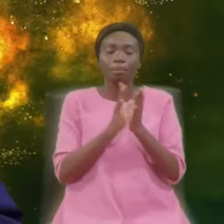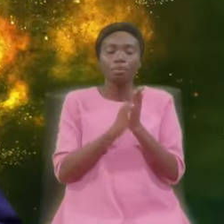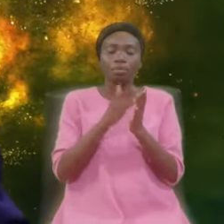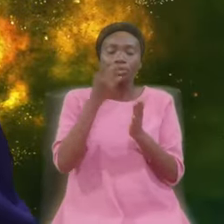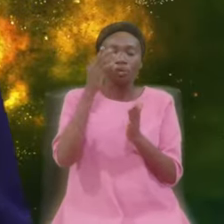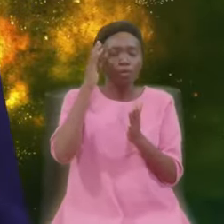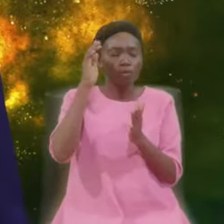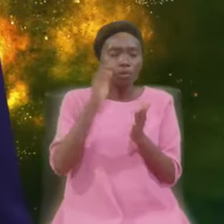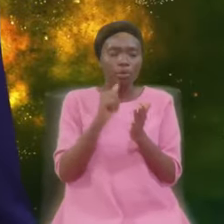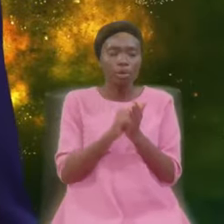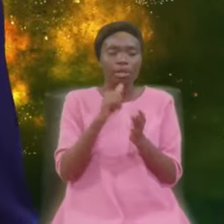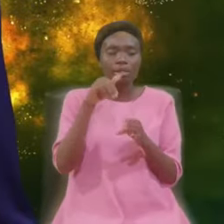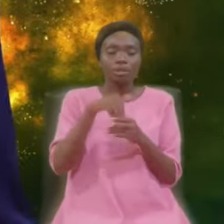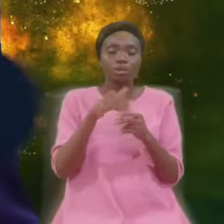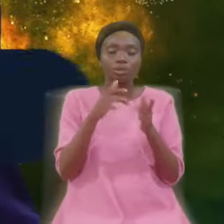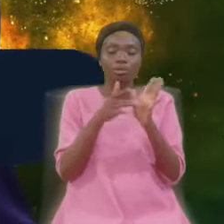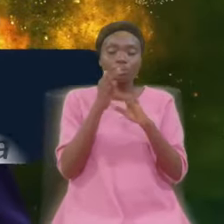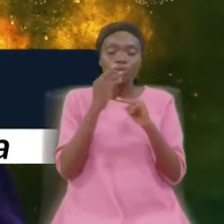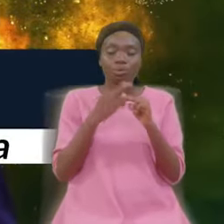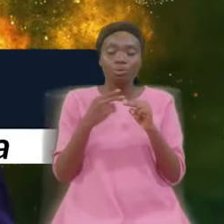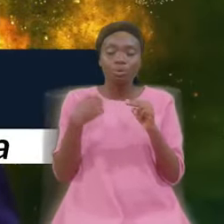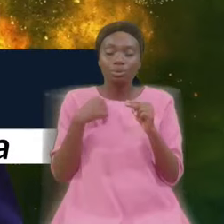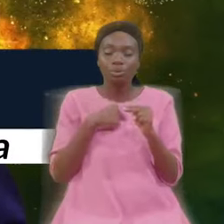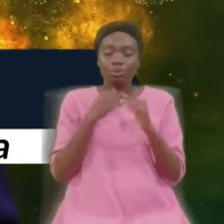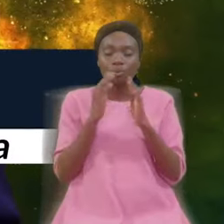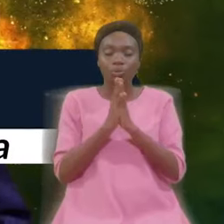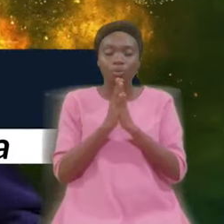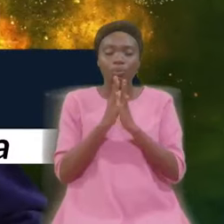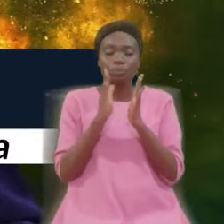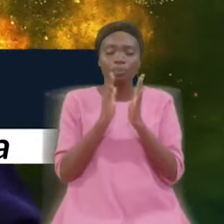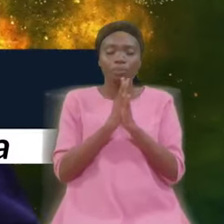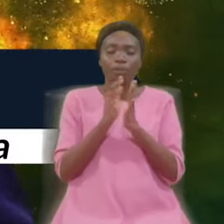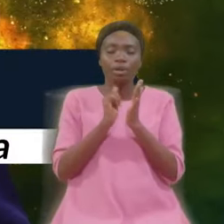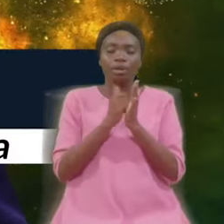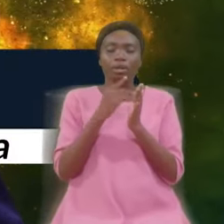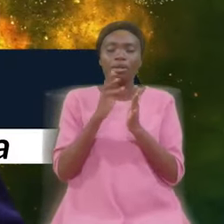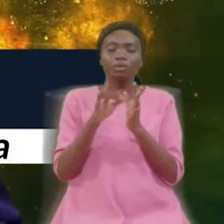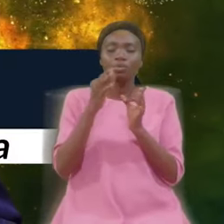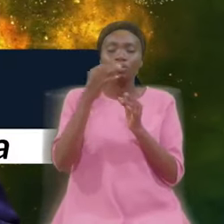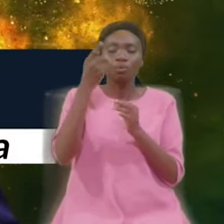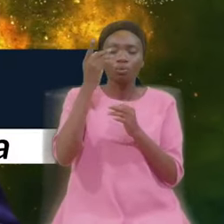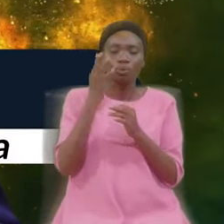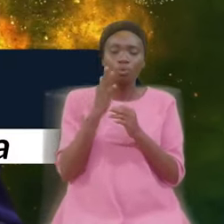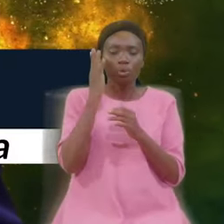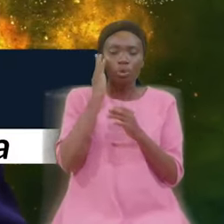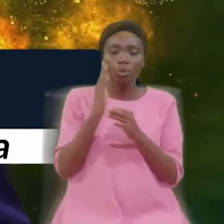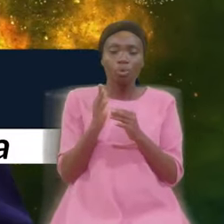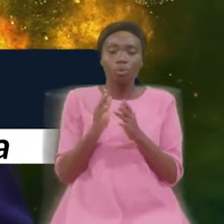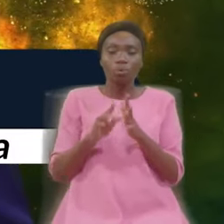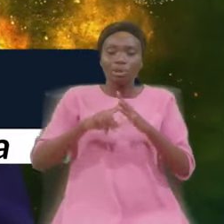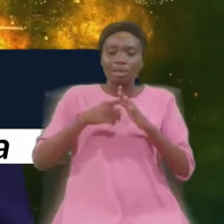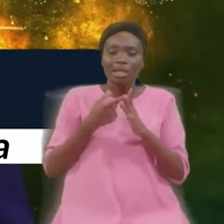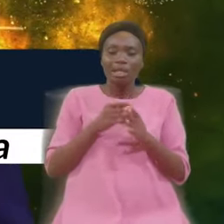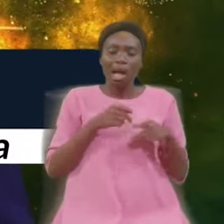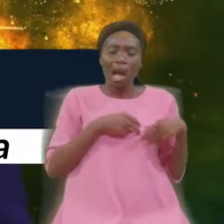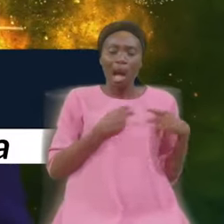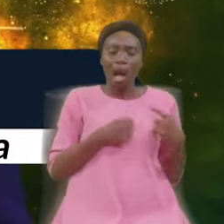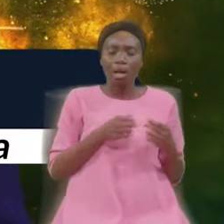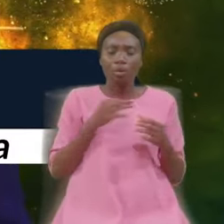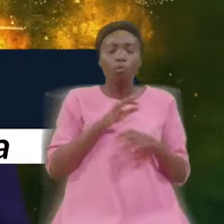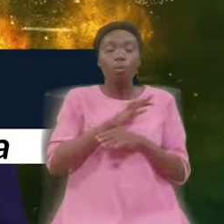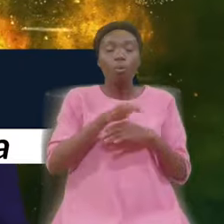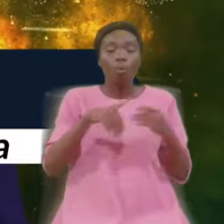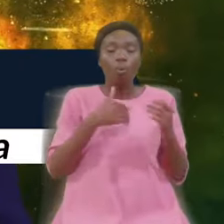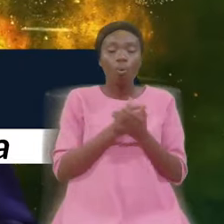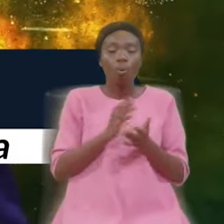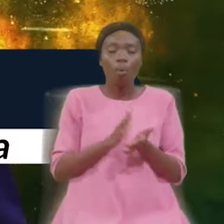In Jesus' name we pray. Pray that the Spirit of God will stir the hearts of all